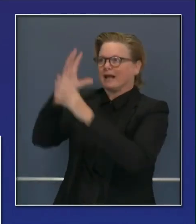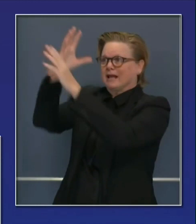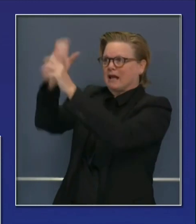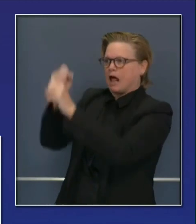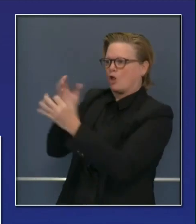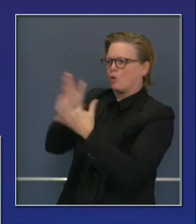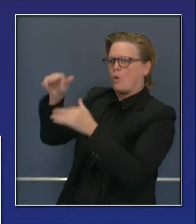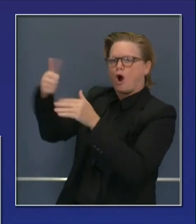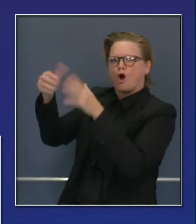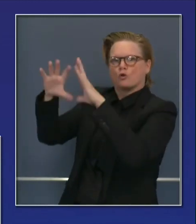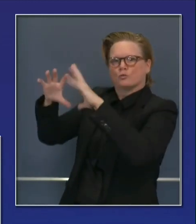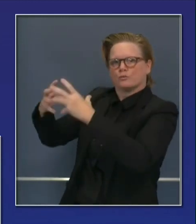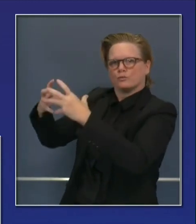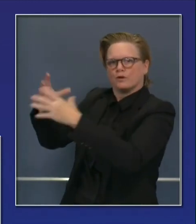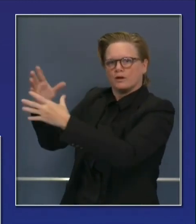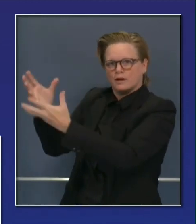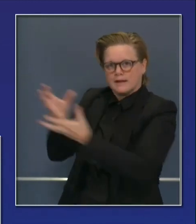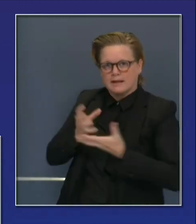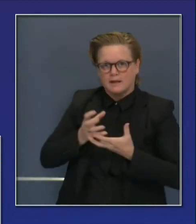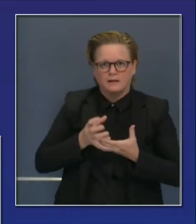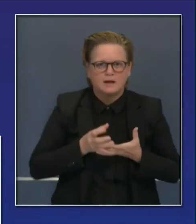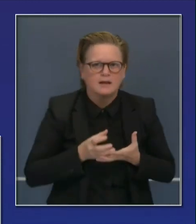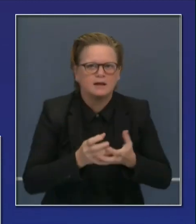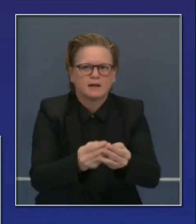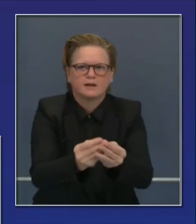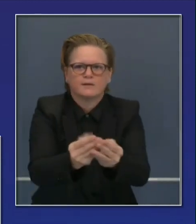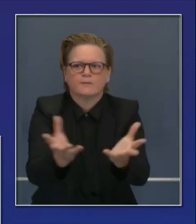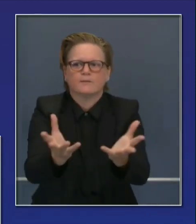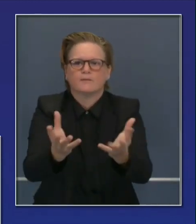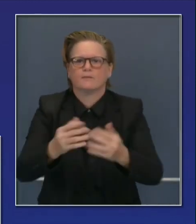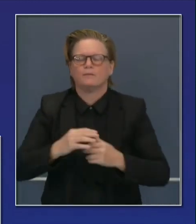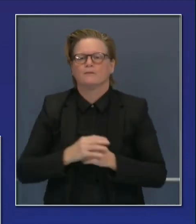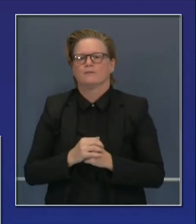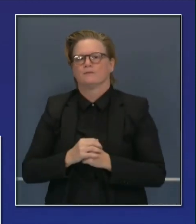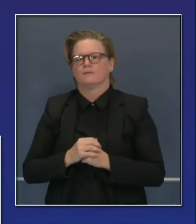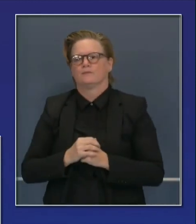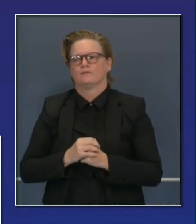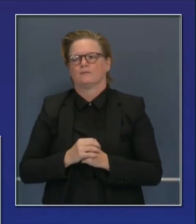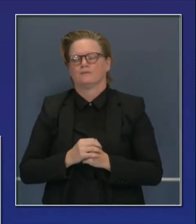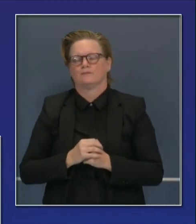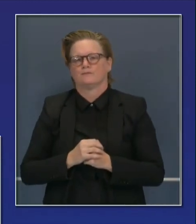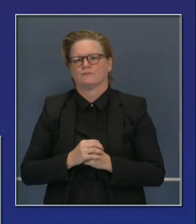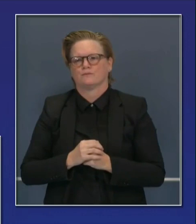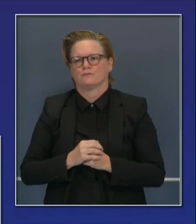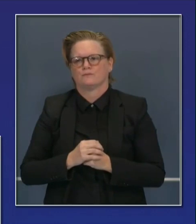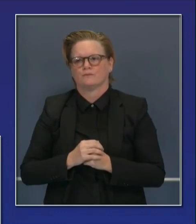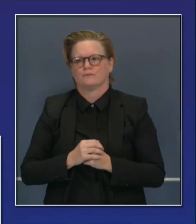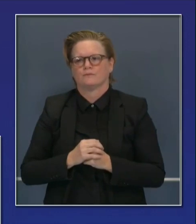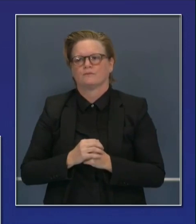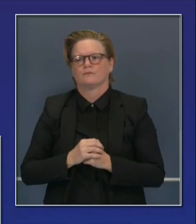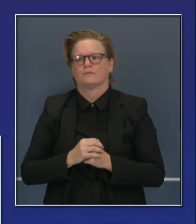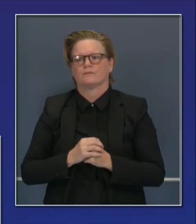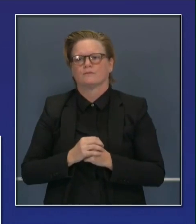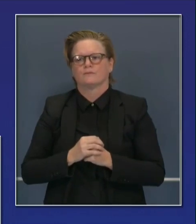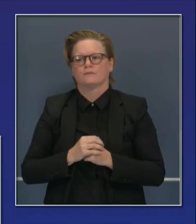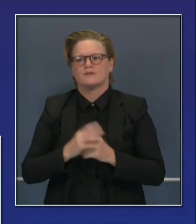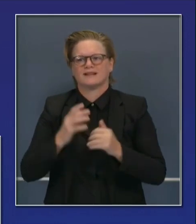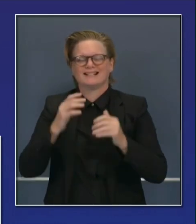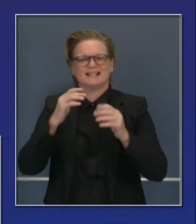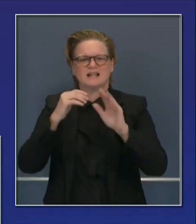protocol in terms of their distribution and our regional strategy and subcategory and